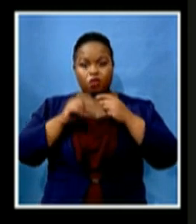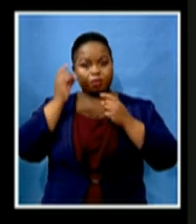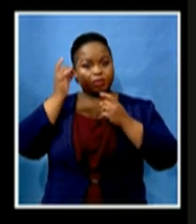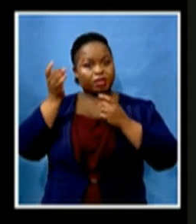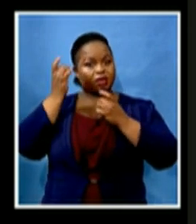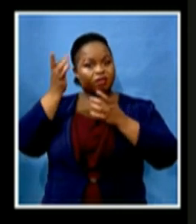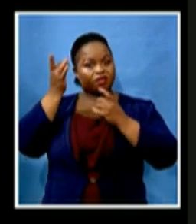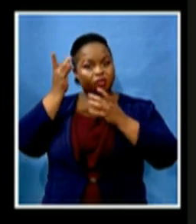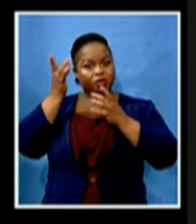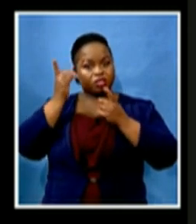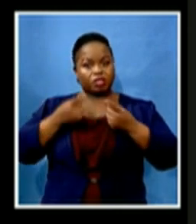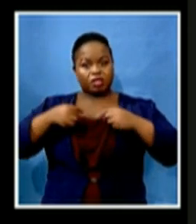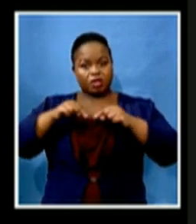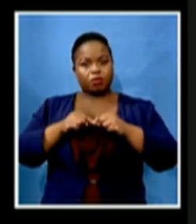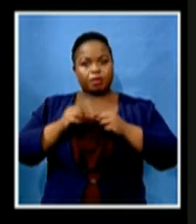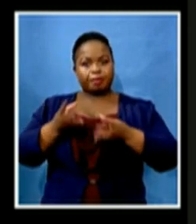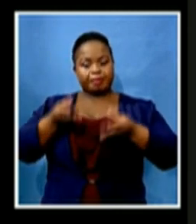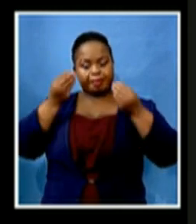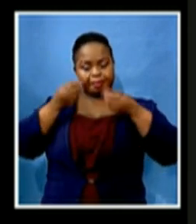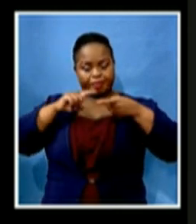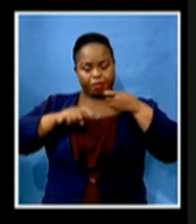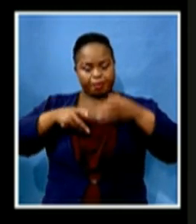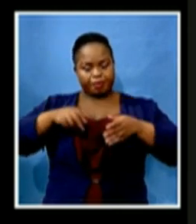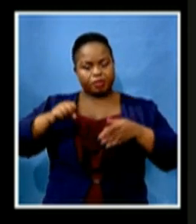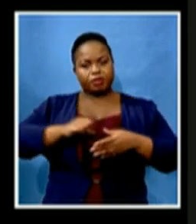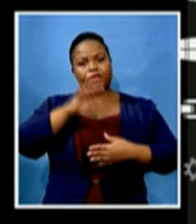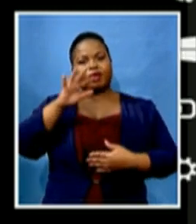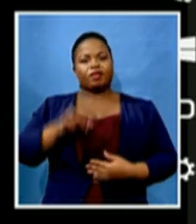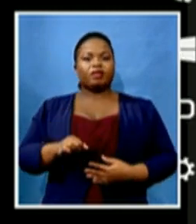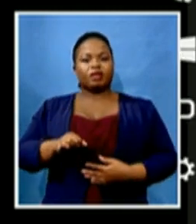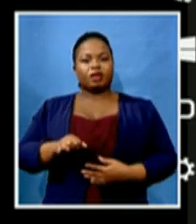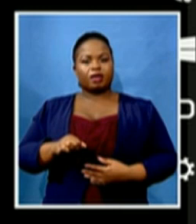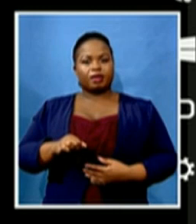Africa in our case finding.